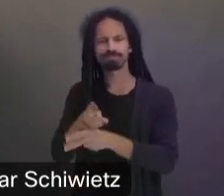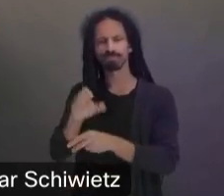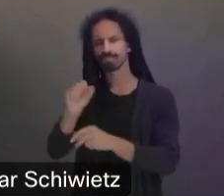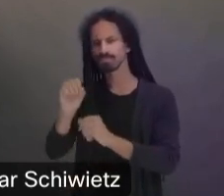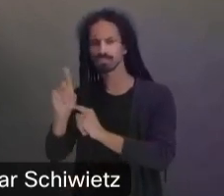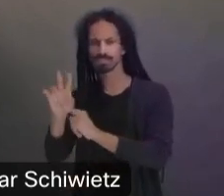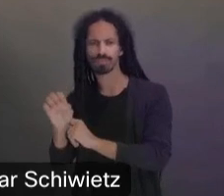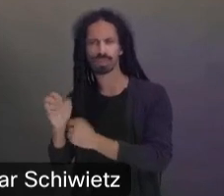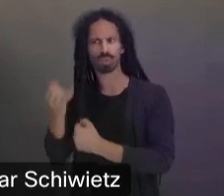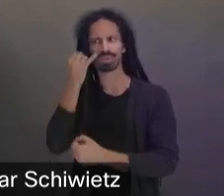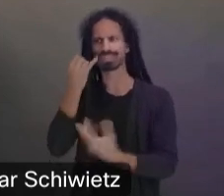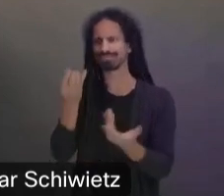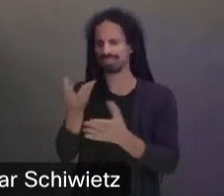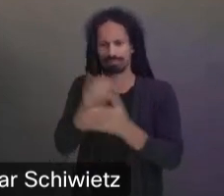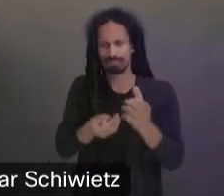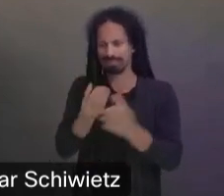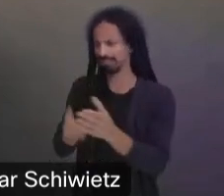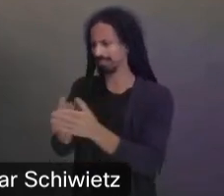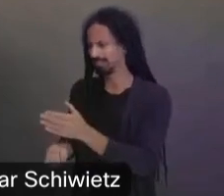missing elements.